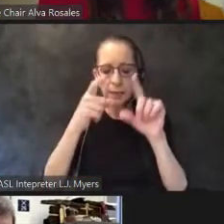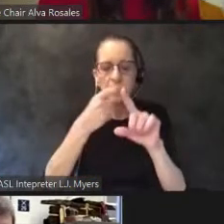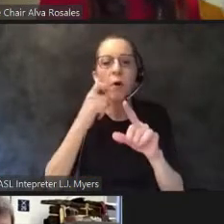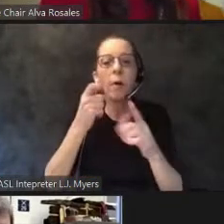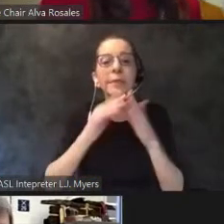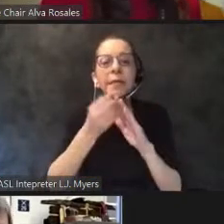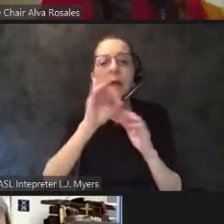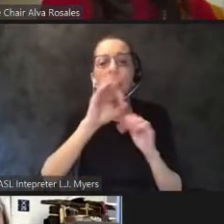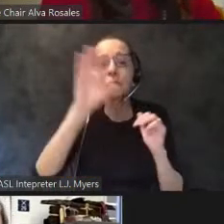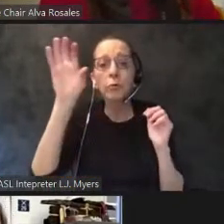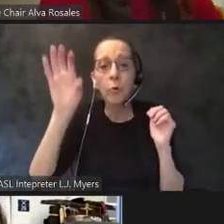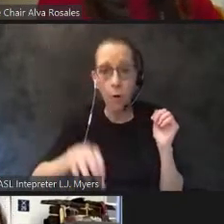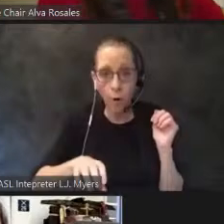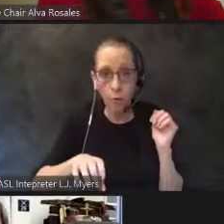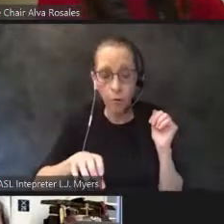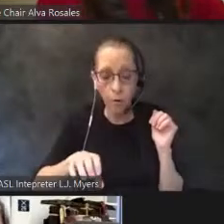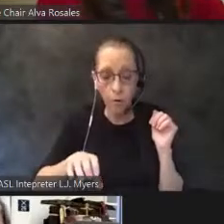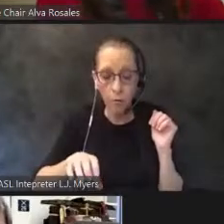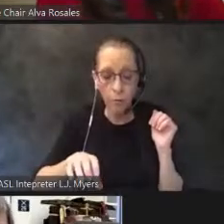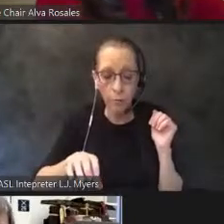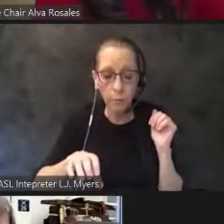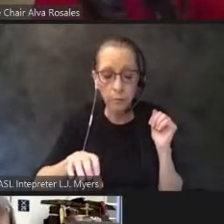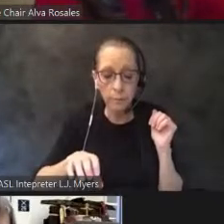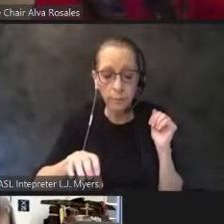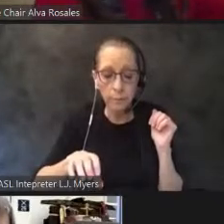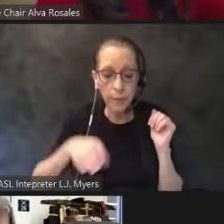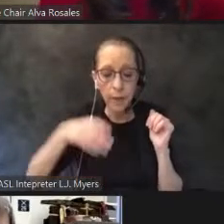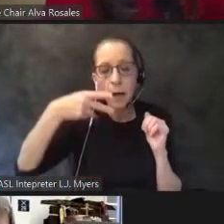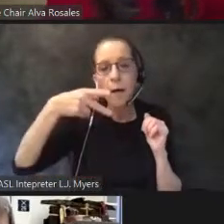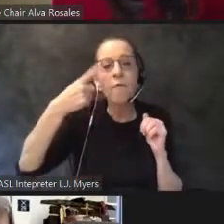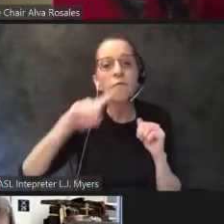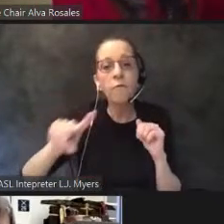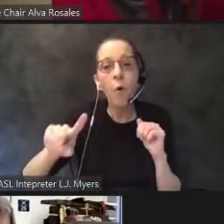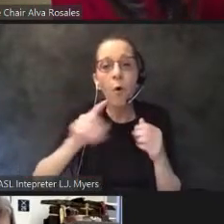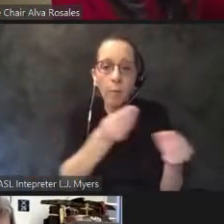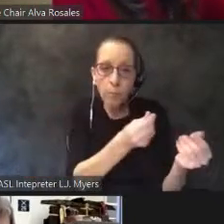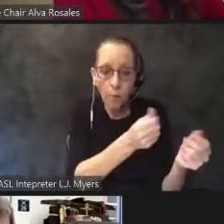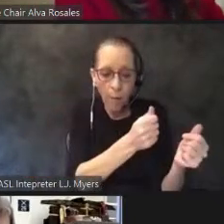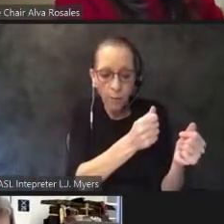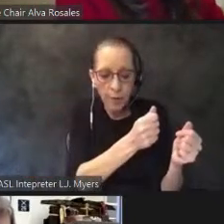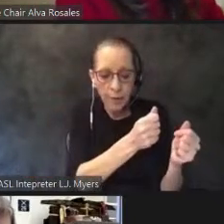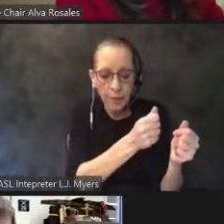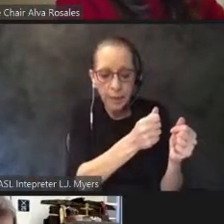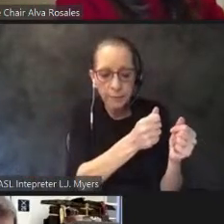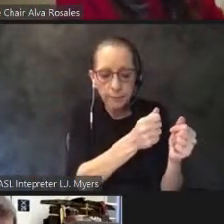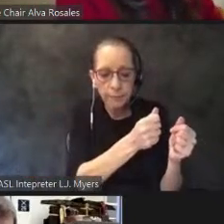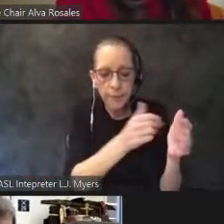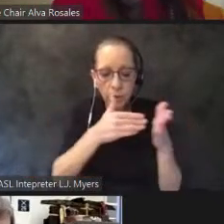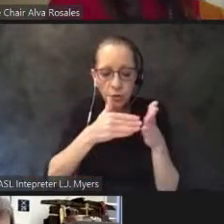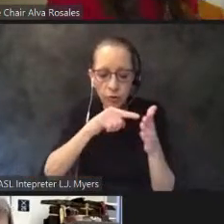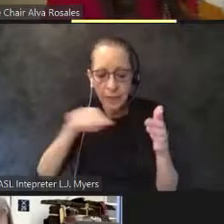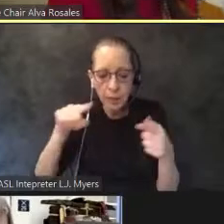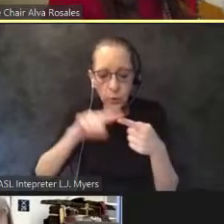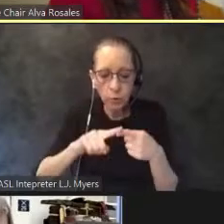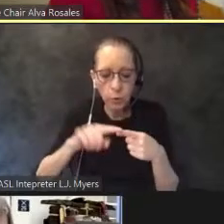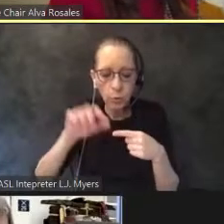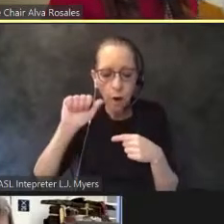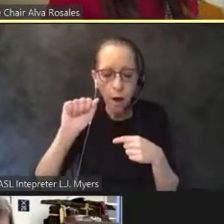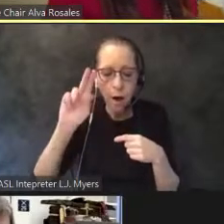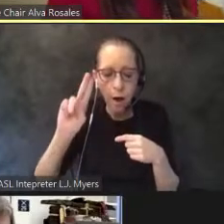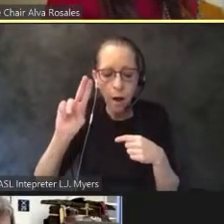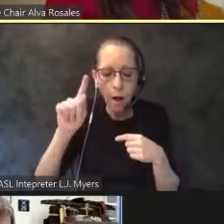City of Chicago of parcels adjacent to the authority's West Chalk facility